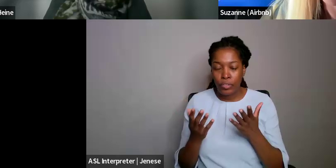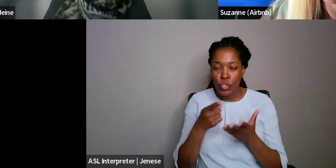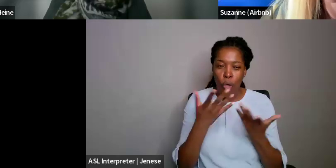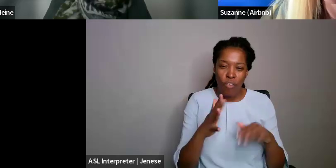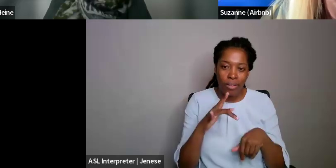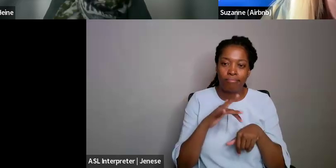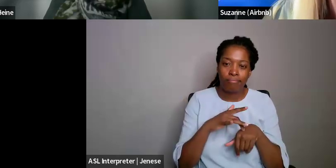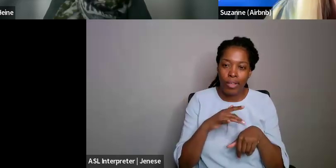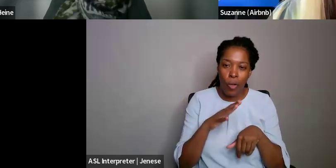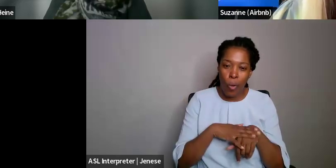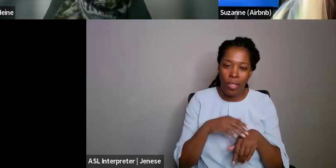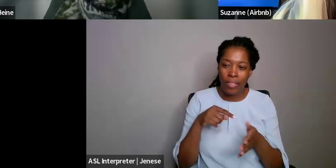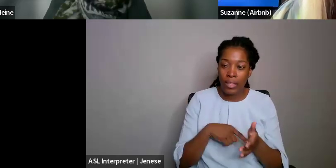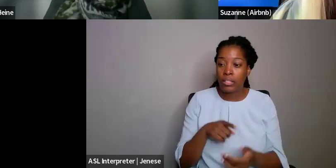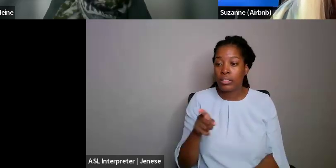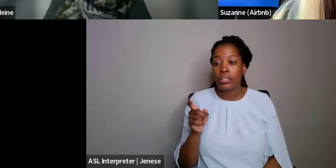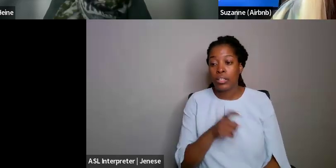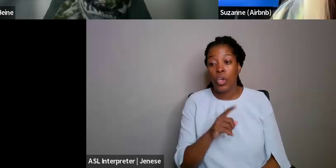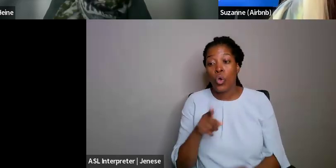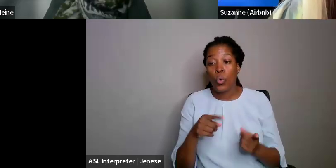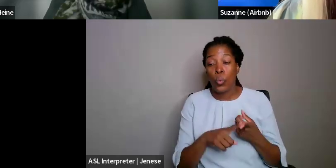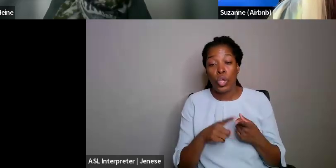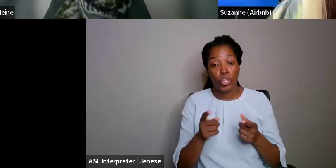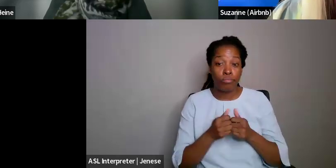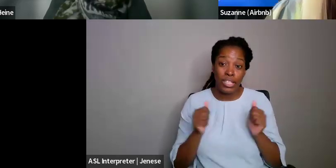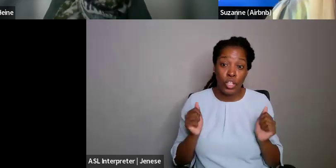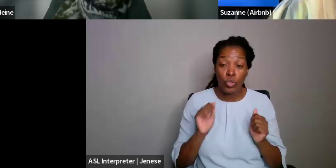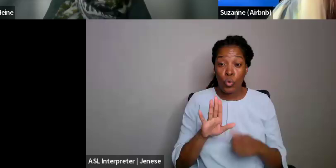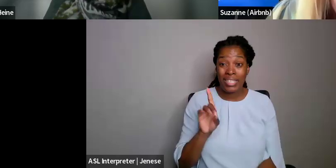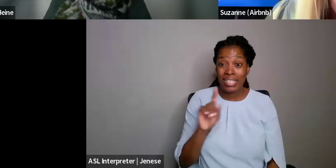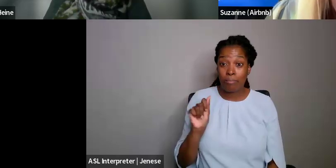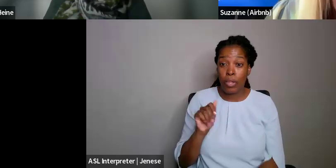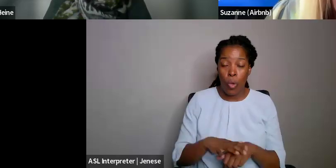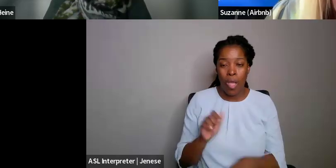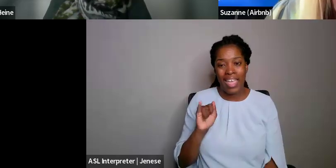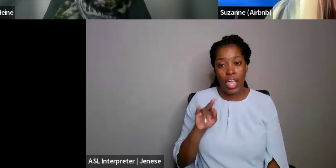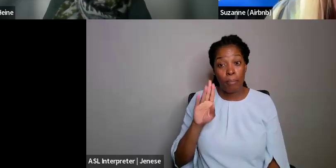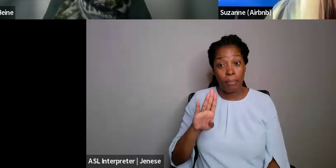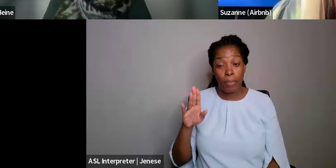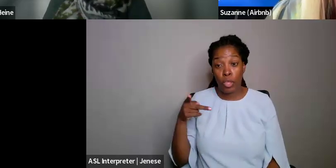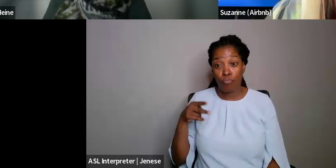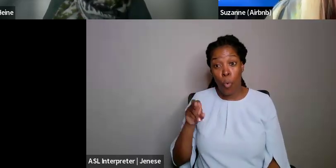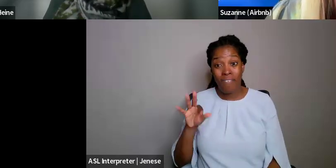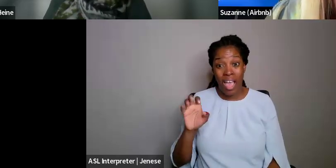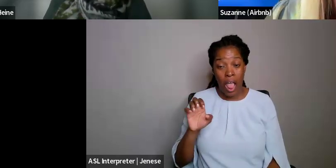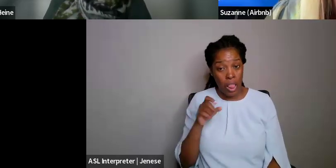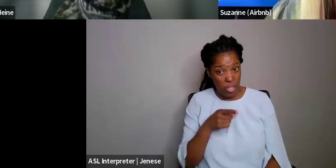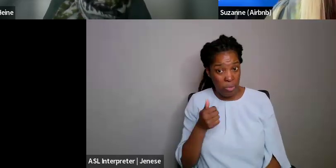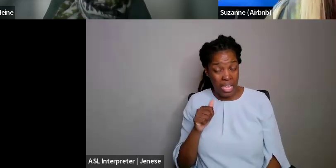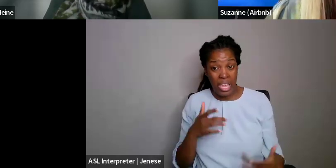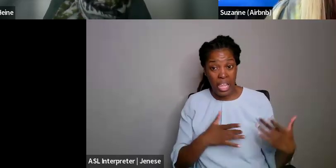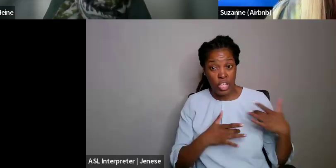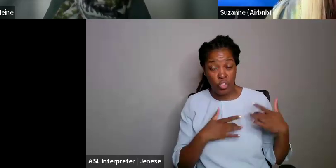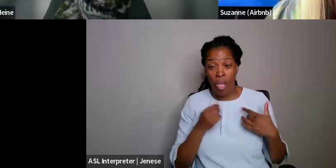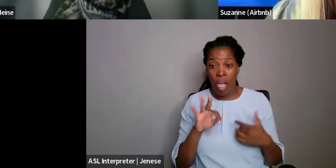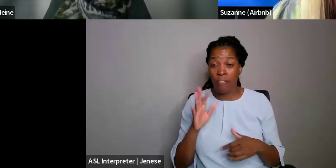but someone has asked, when you disclose your disability on your Airbnb profile, which you mentioned you did, do you have any concerns about being taken advantage